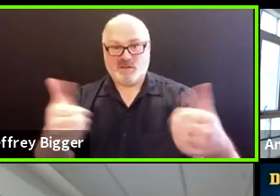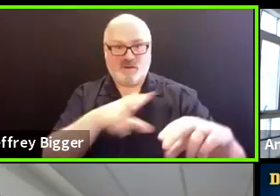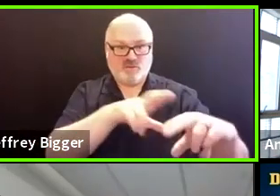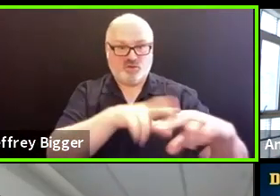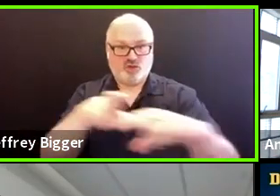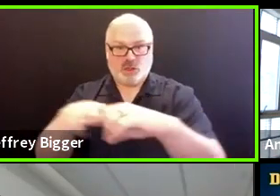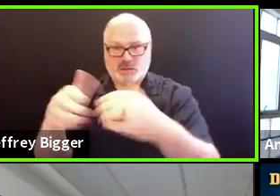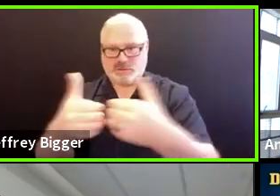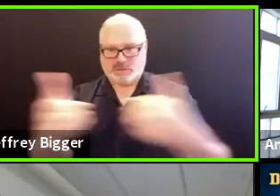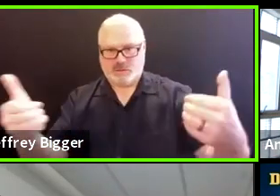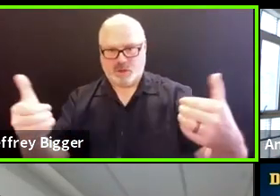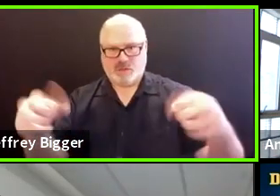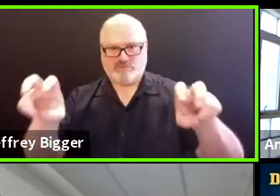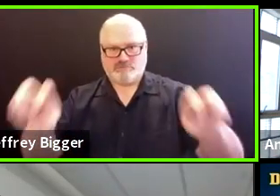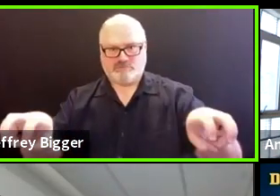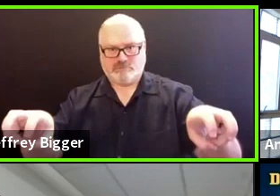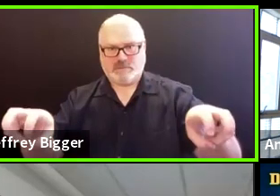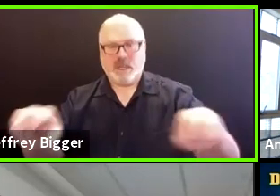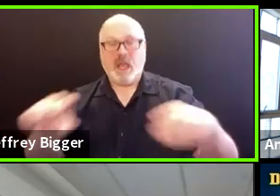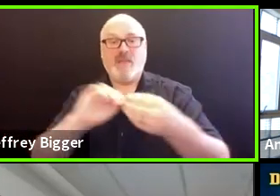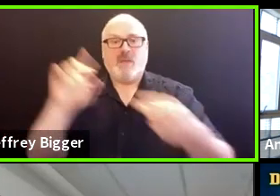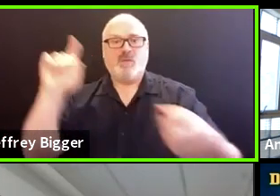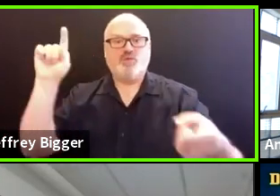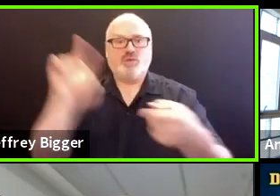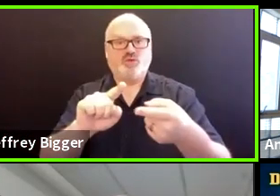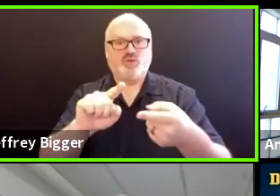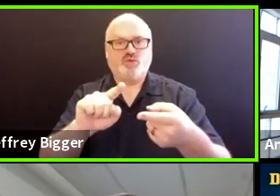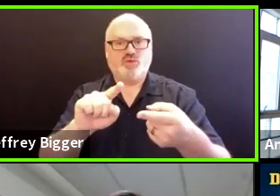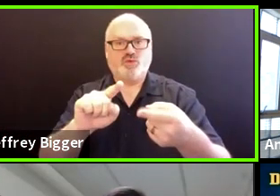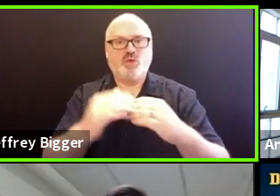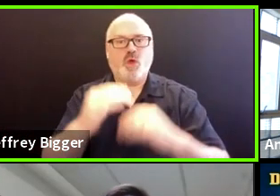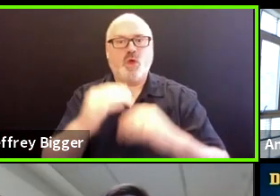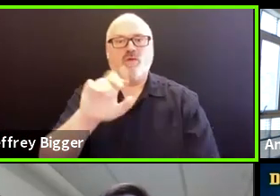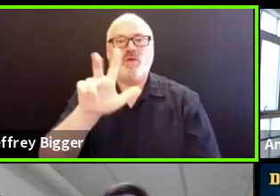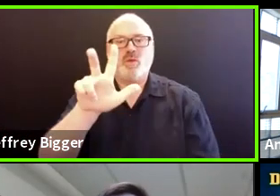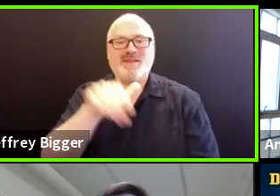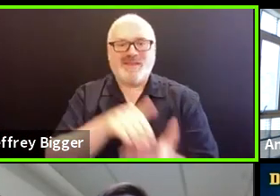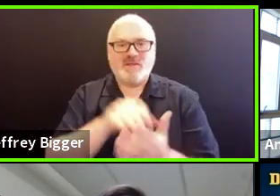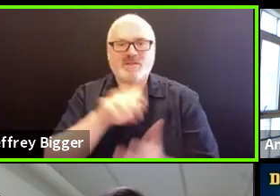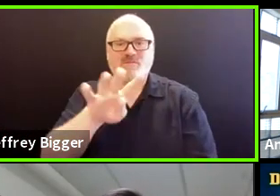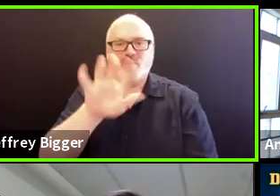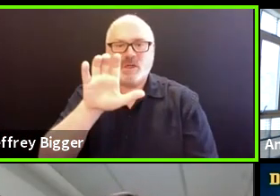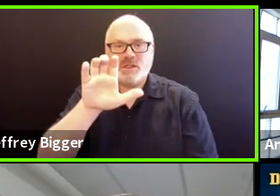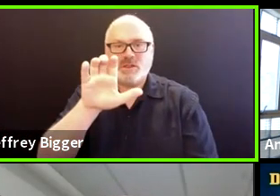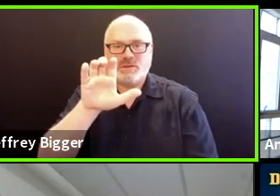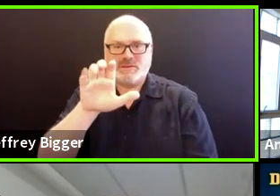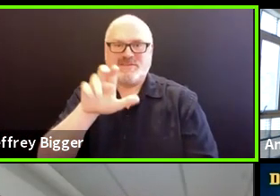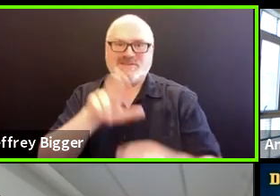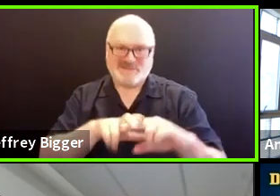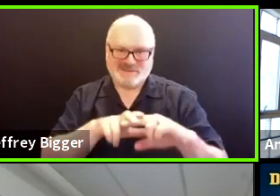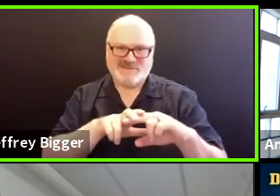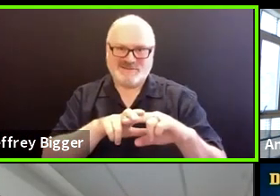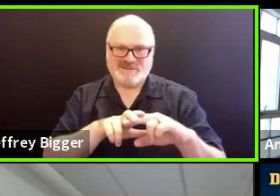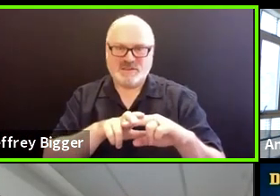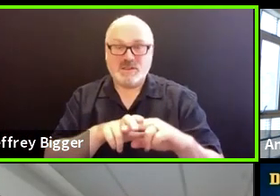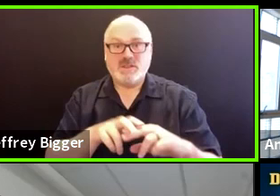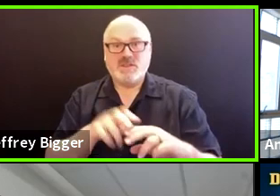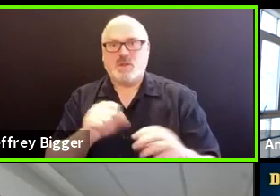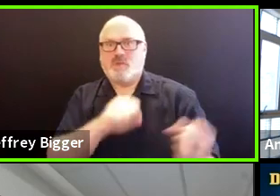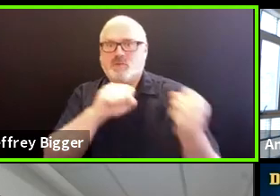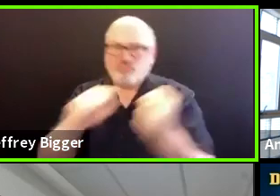classes, that takes our number down to just over 3,400 seats. So in order to have a